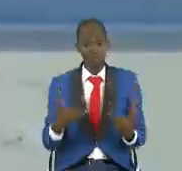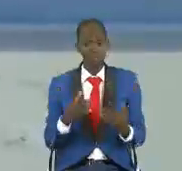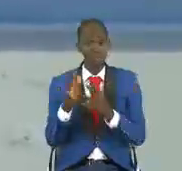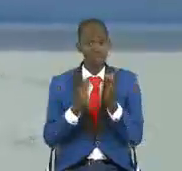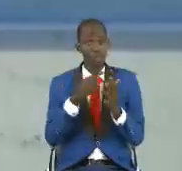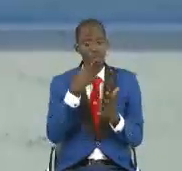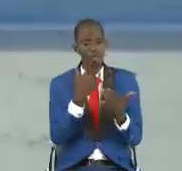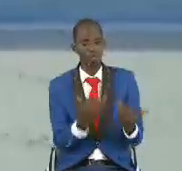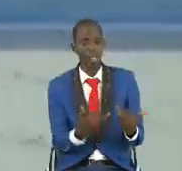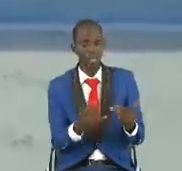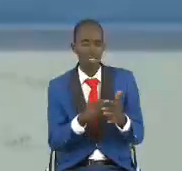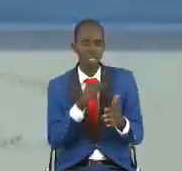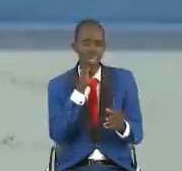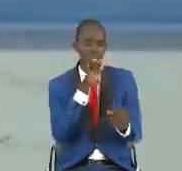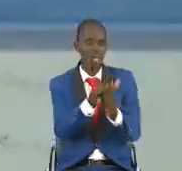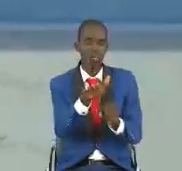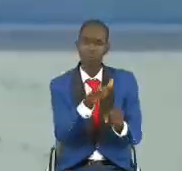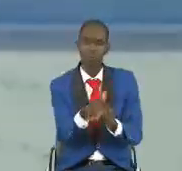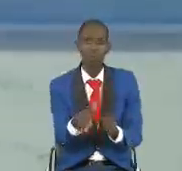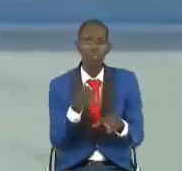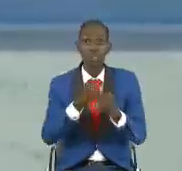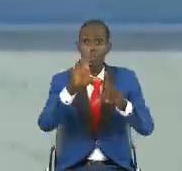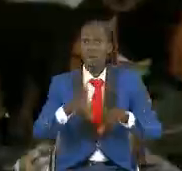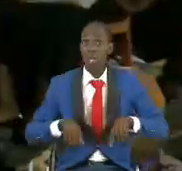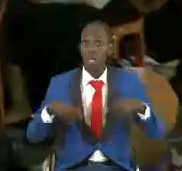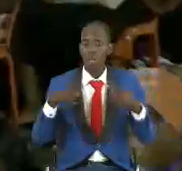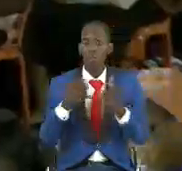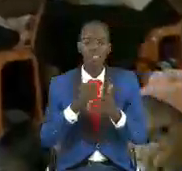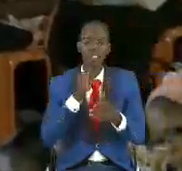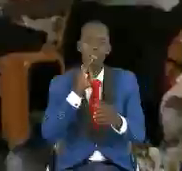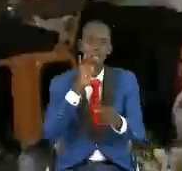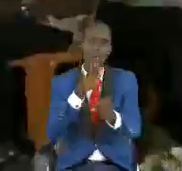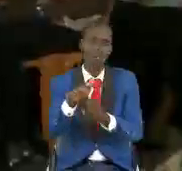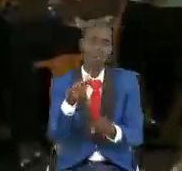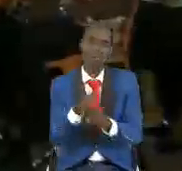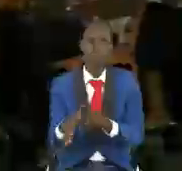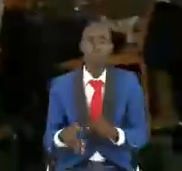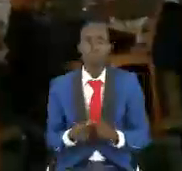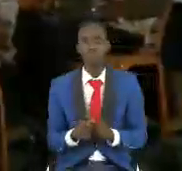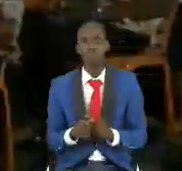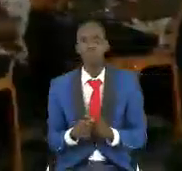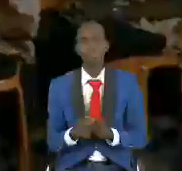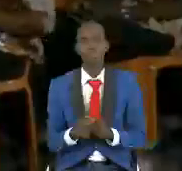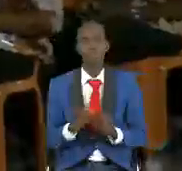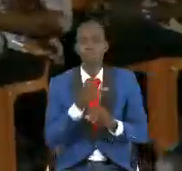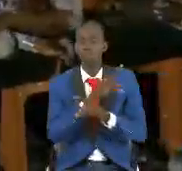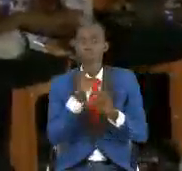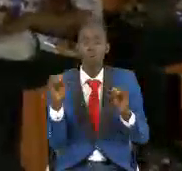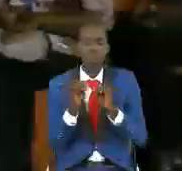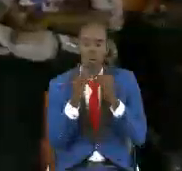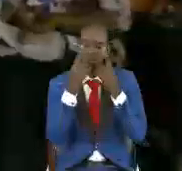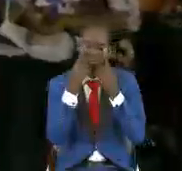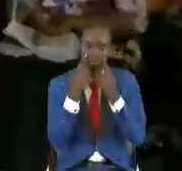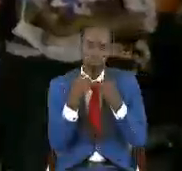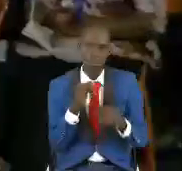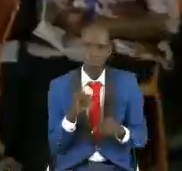is enough." In your life, enough is enough. No more crying.